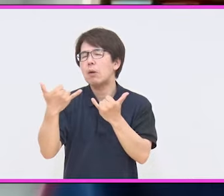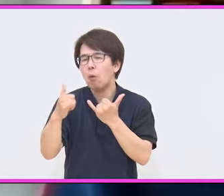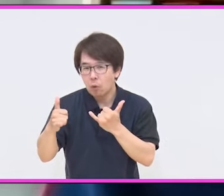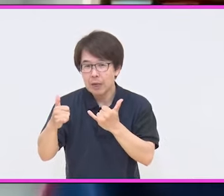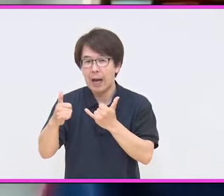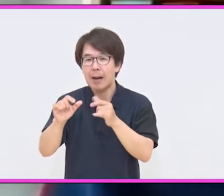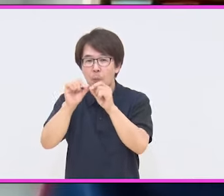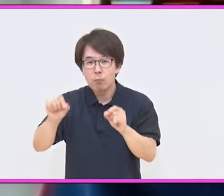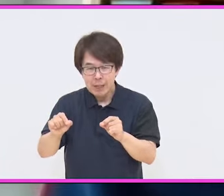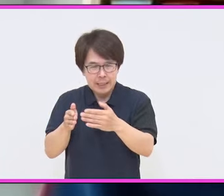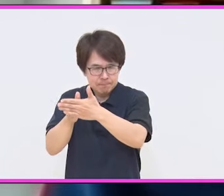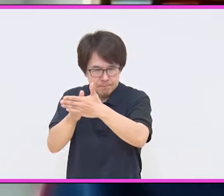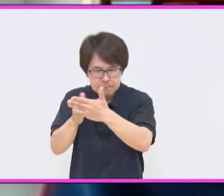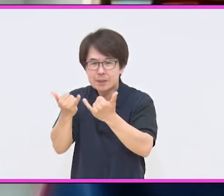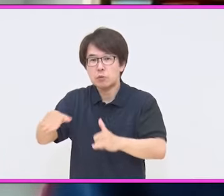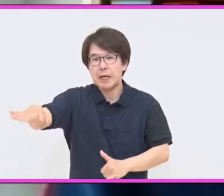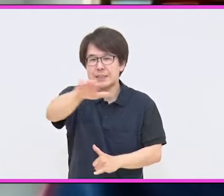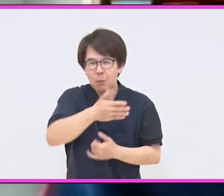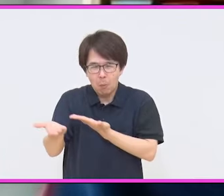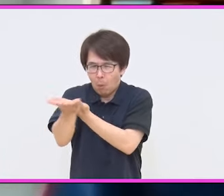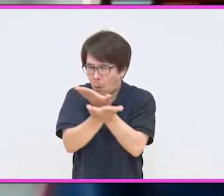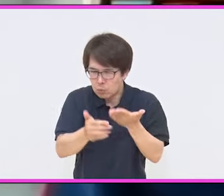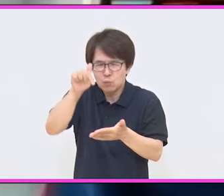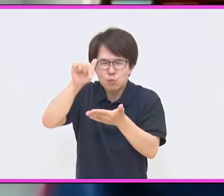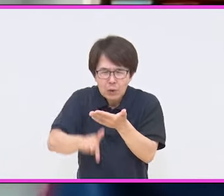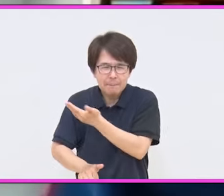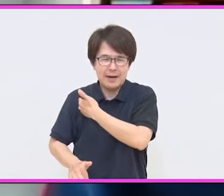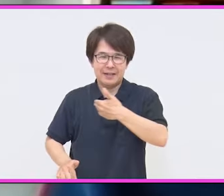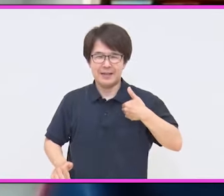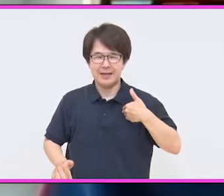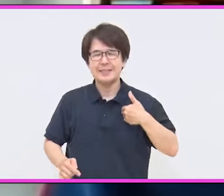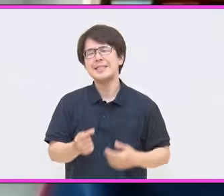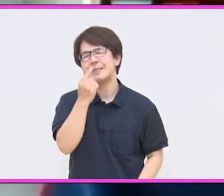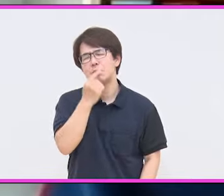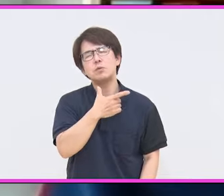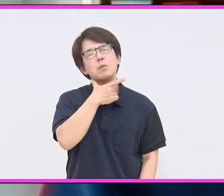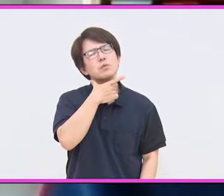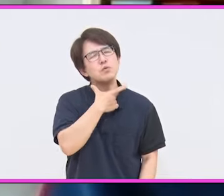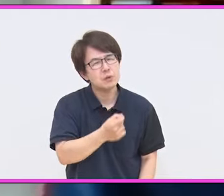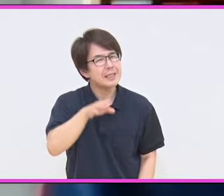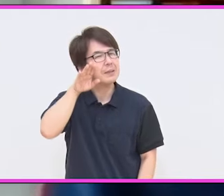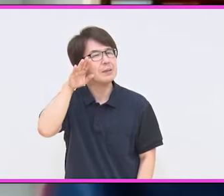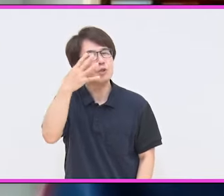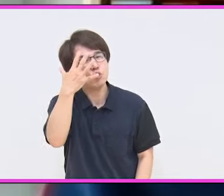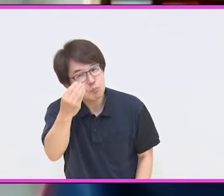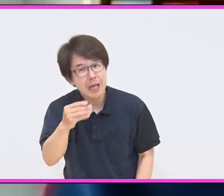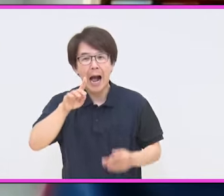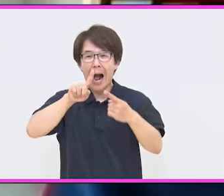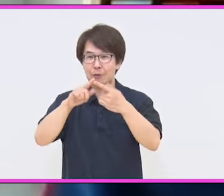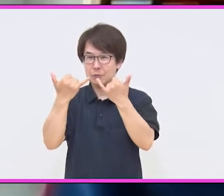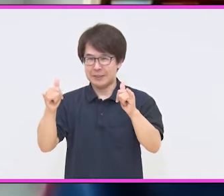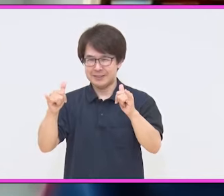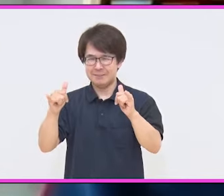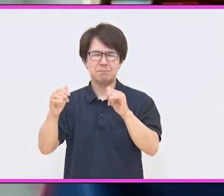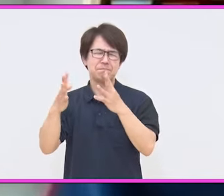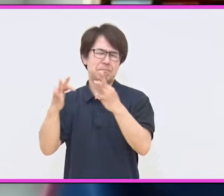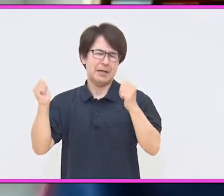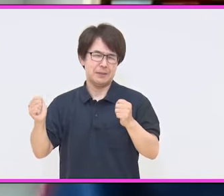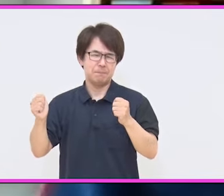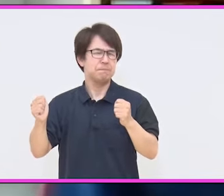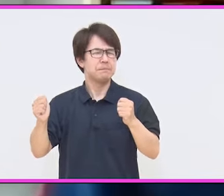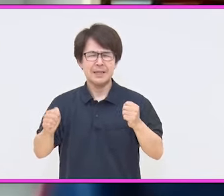problems, and the same likes. And it was justanother world, and